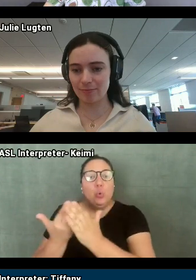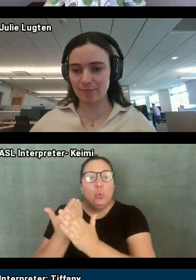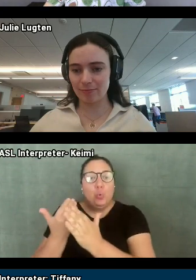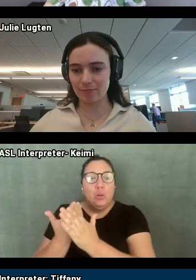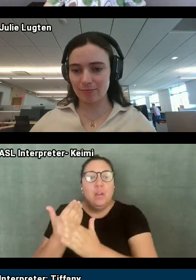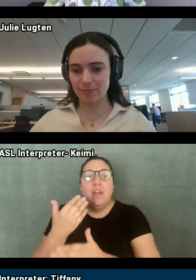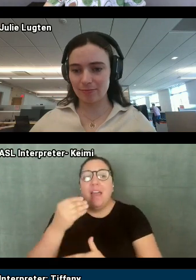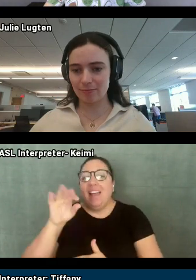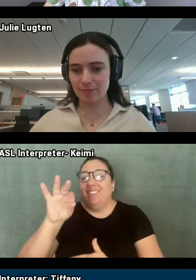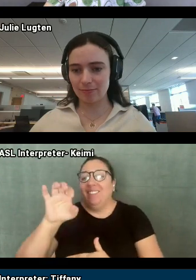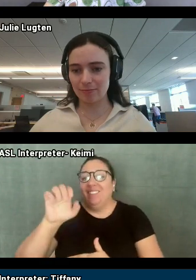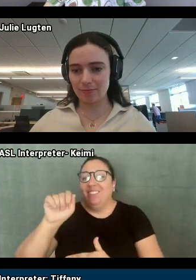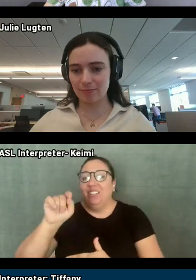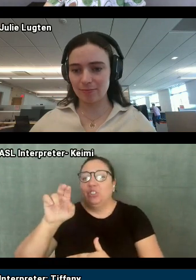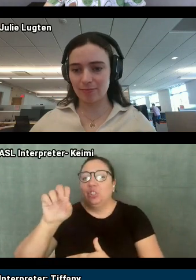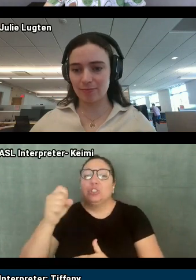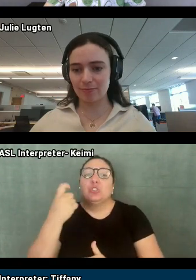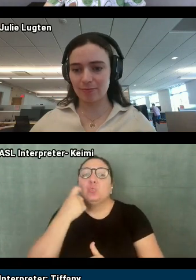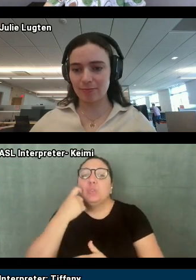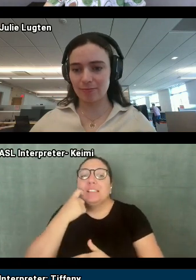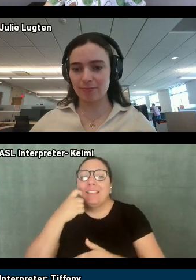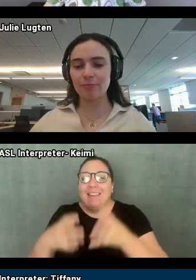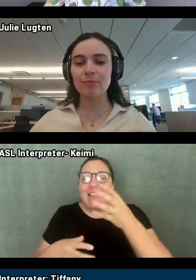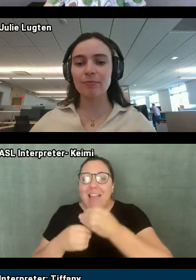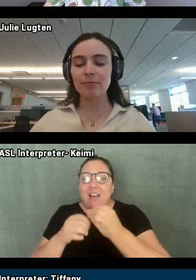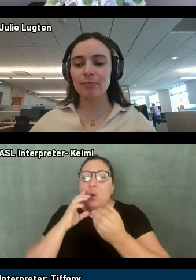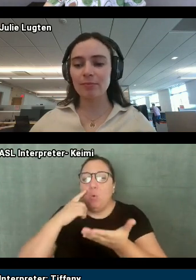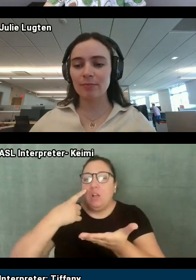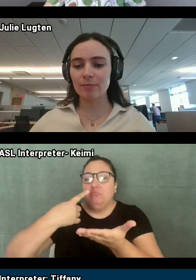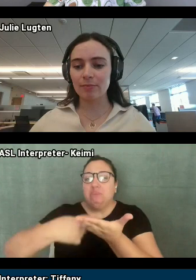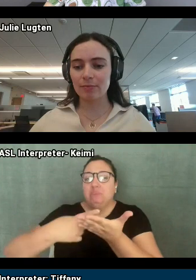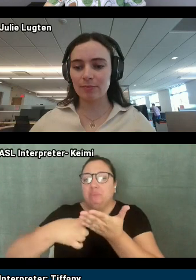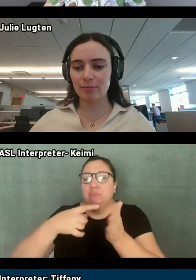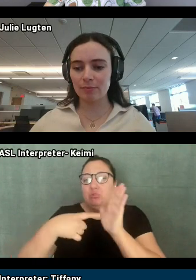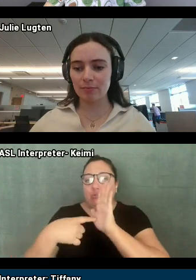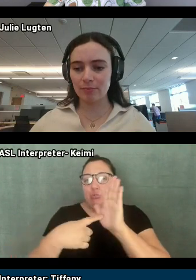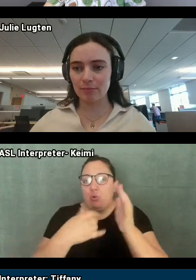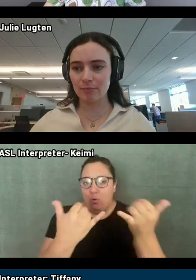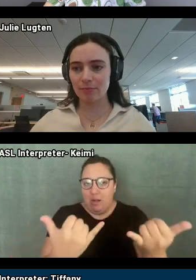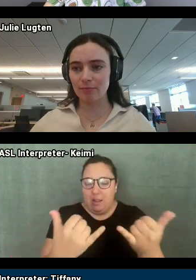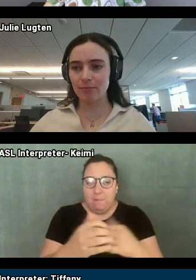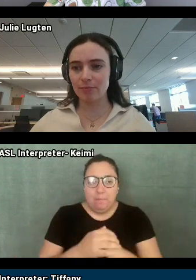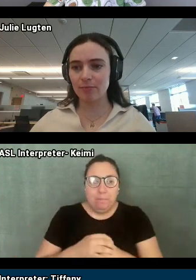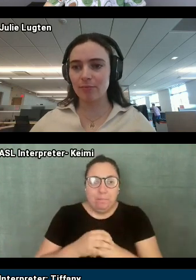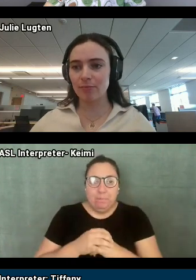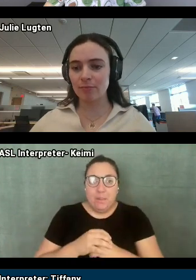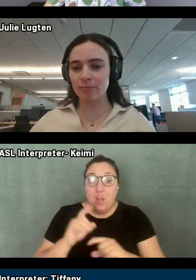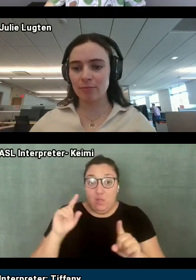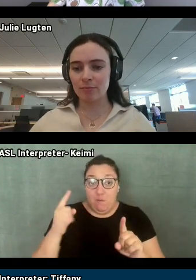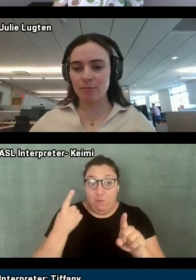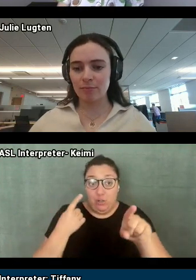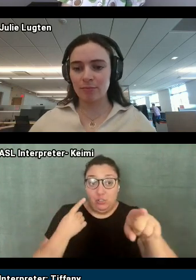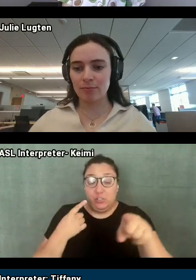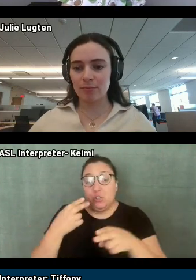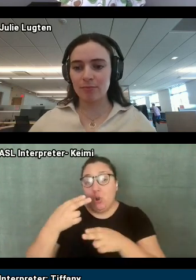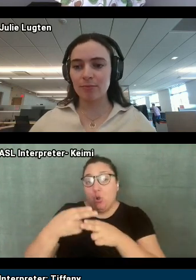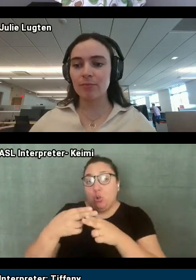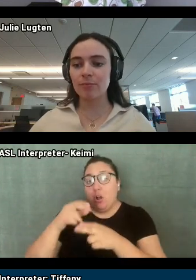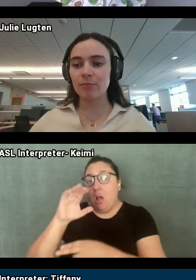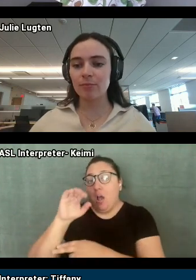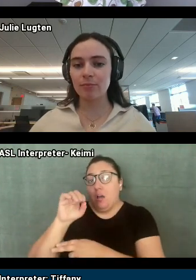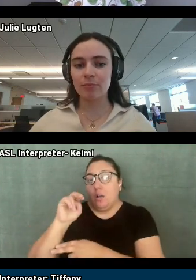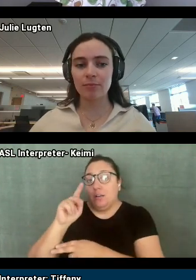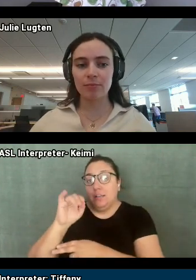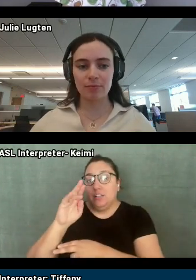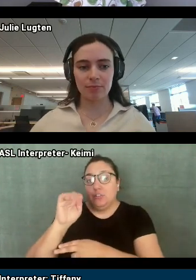been recently added that we're going to take a look at now. And the first one I have is conditional options on